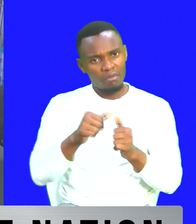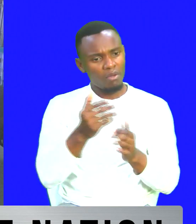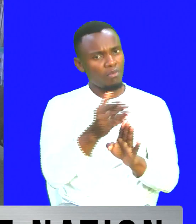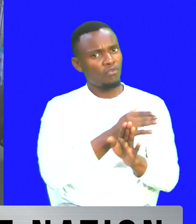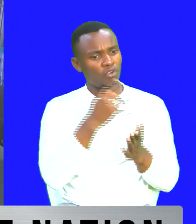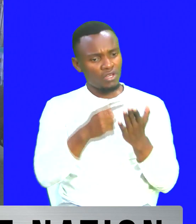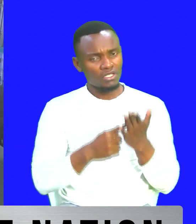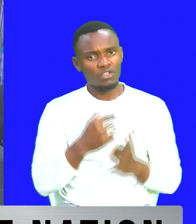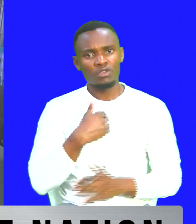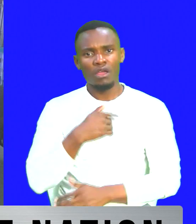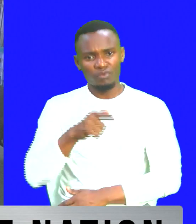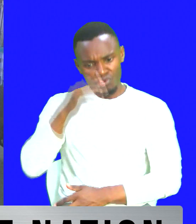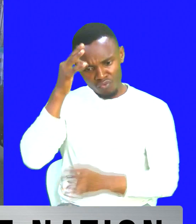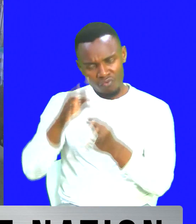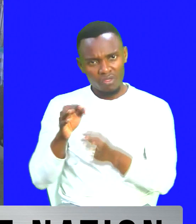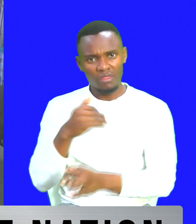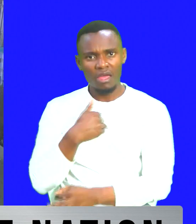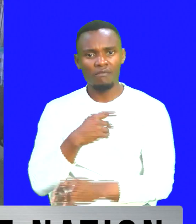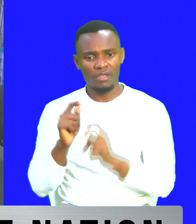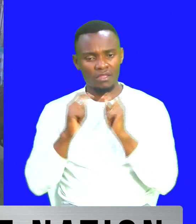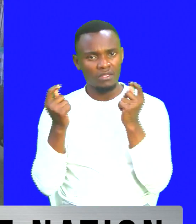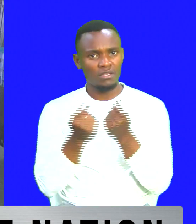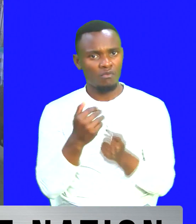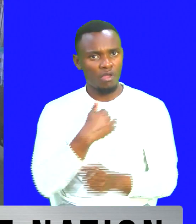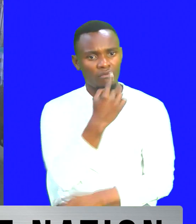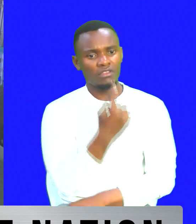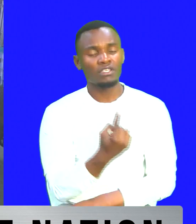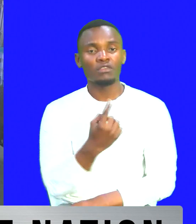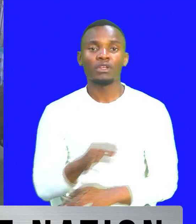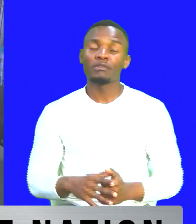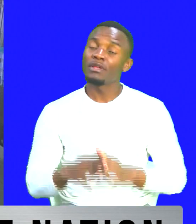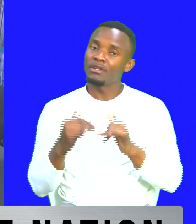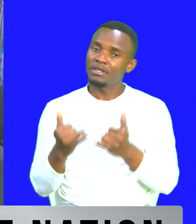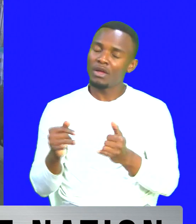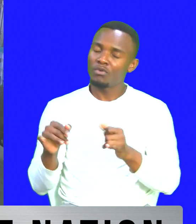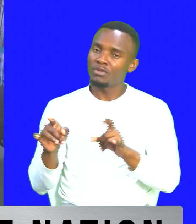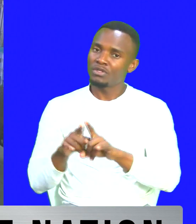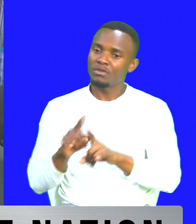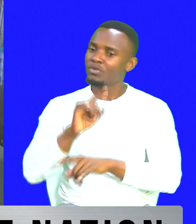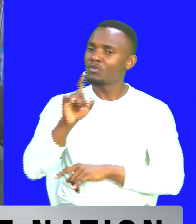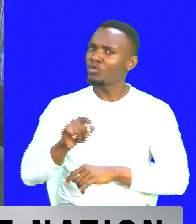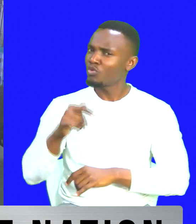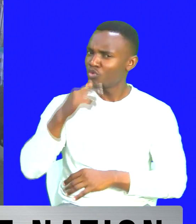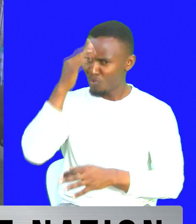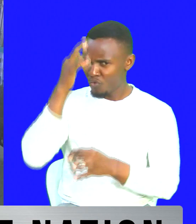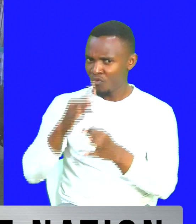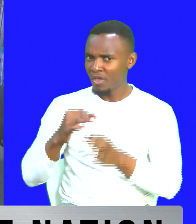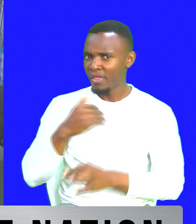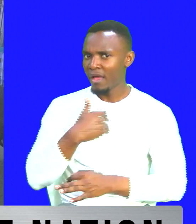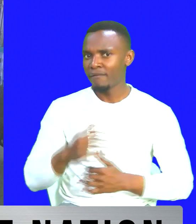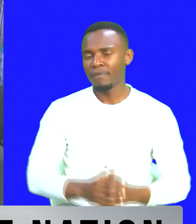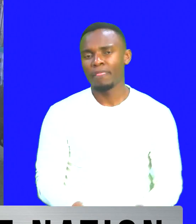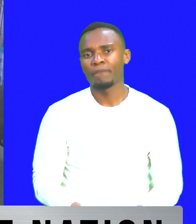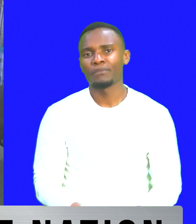you have faith in the team that we had in January? So now, do you have faith with this team? This reshuffle. It's the